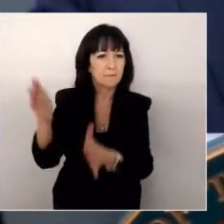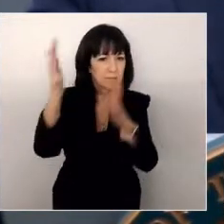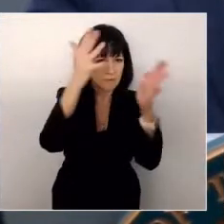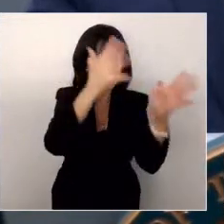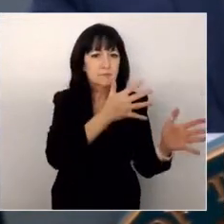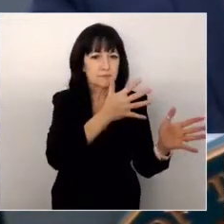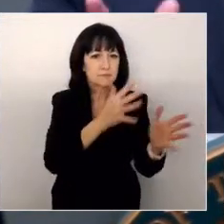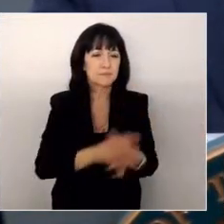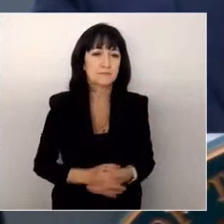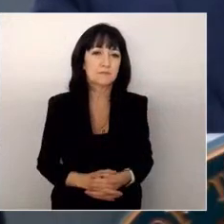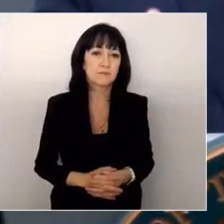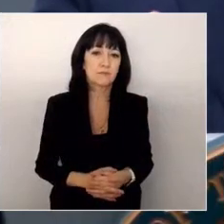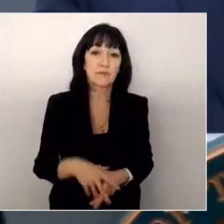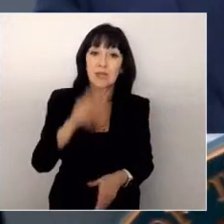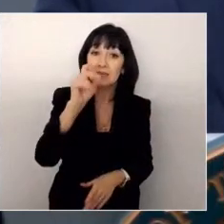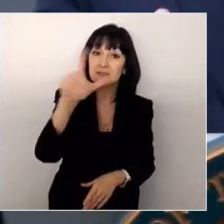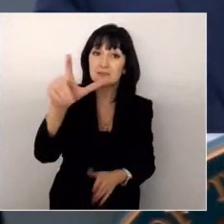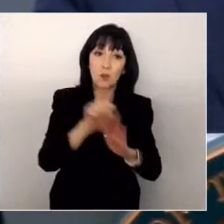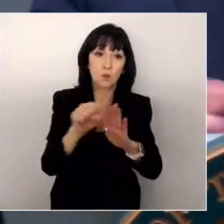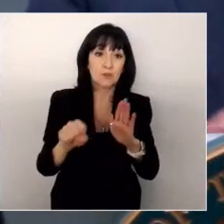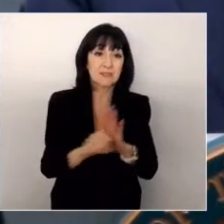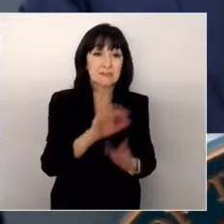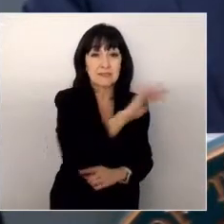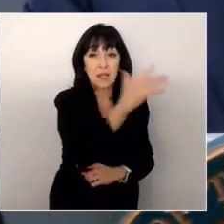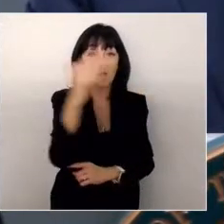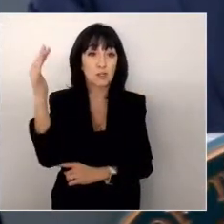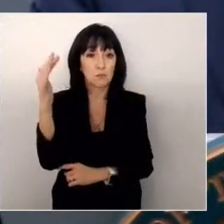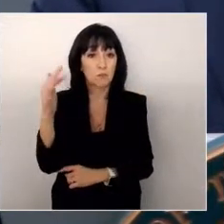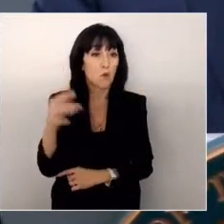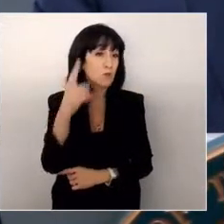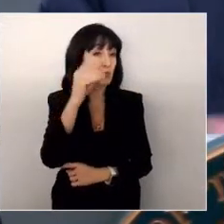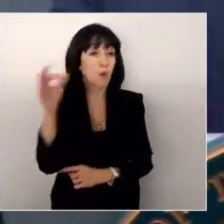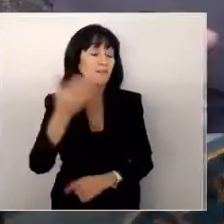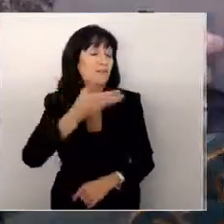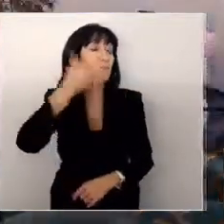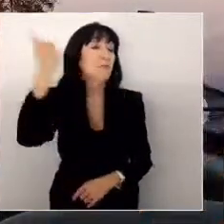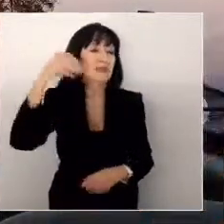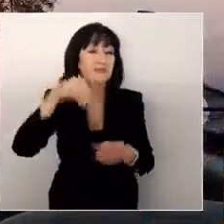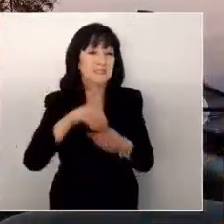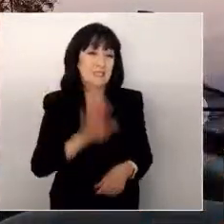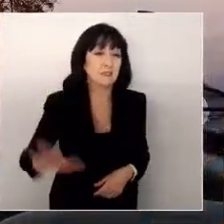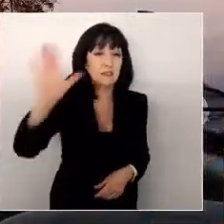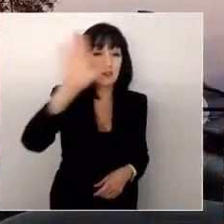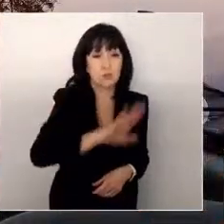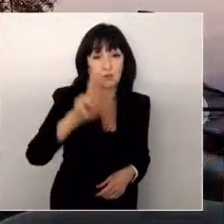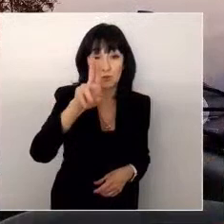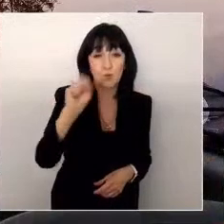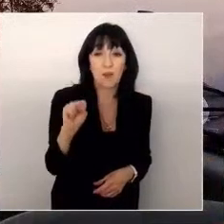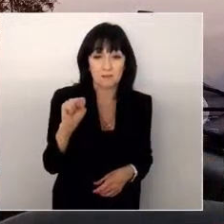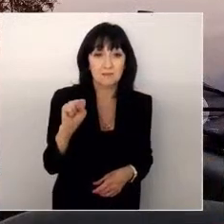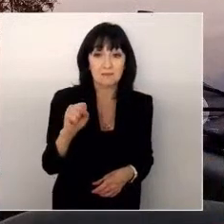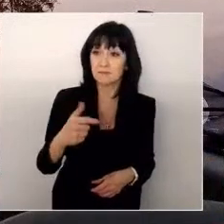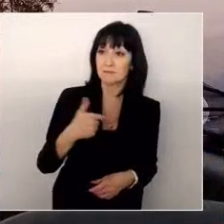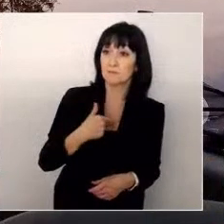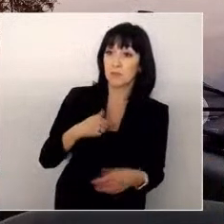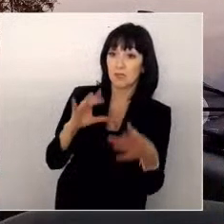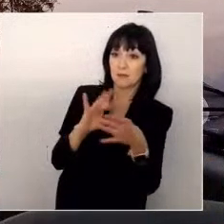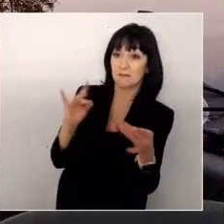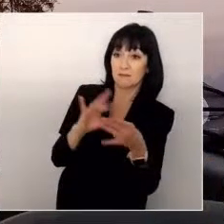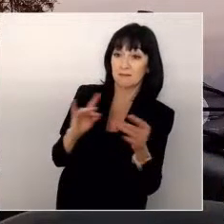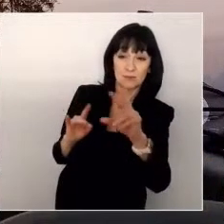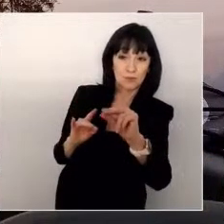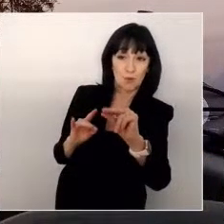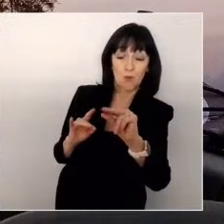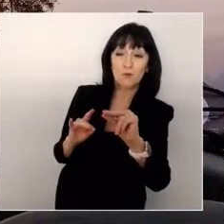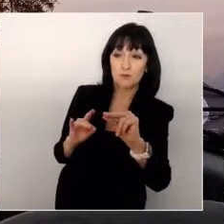Delaware State Parks continue to be among the best in the country, and you don't have to take my word for it. In November, our parks